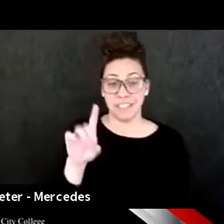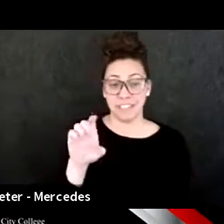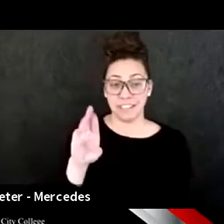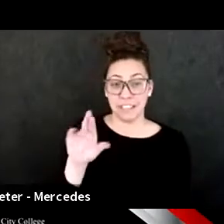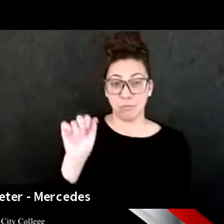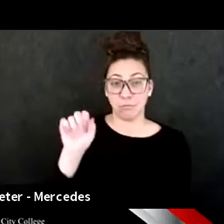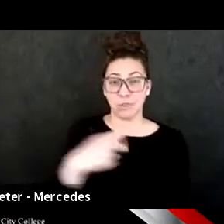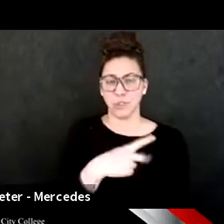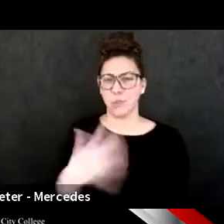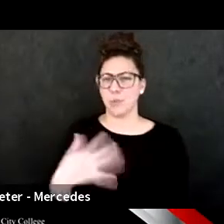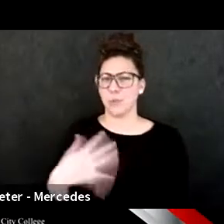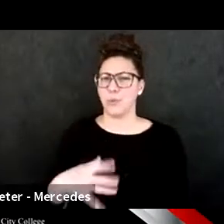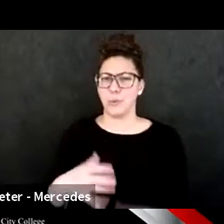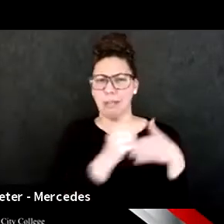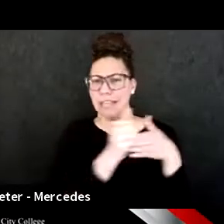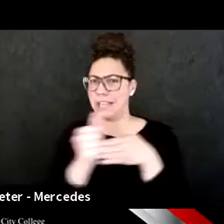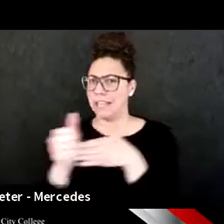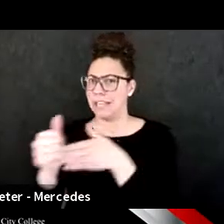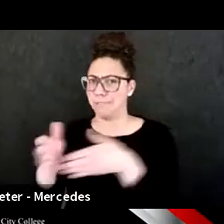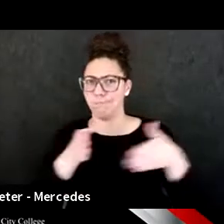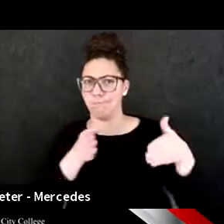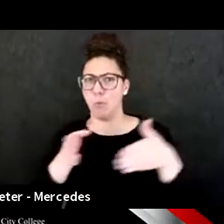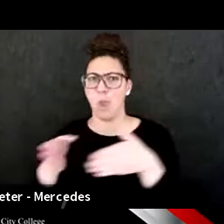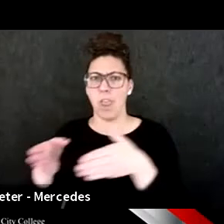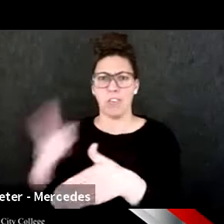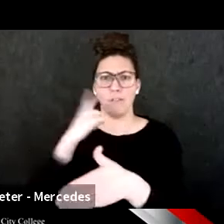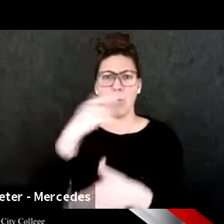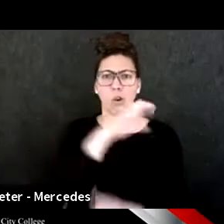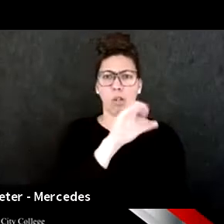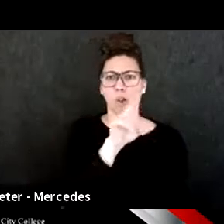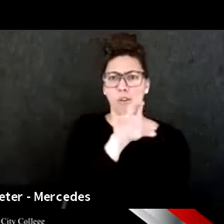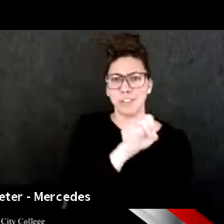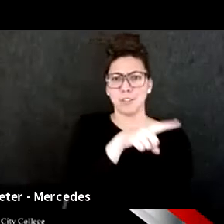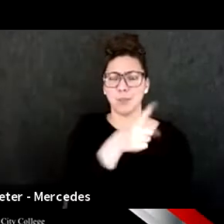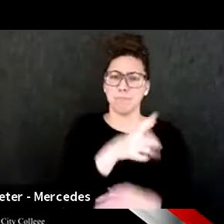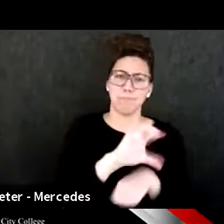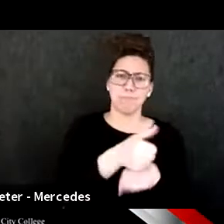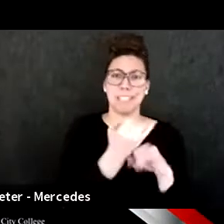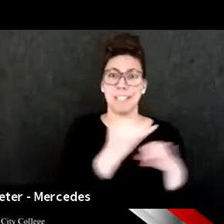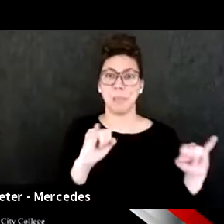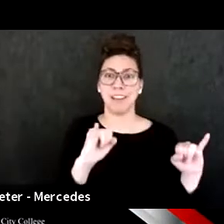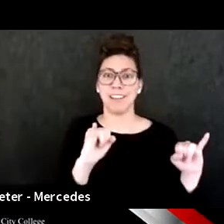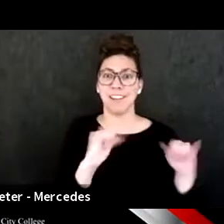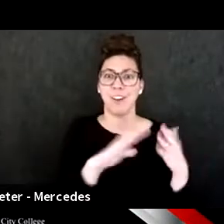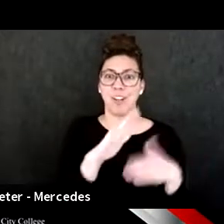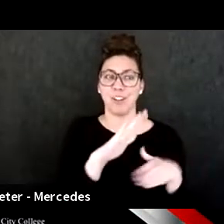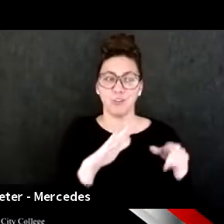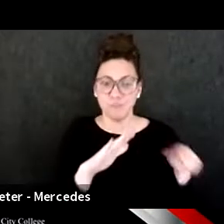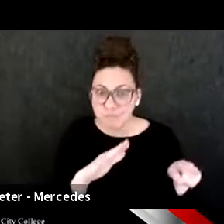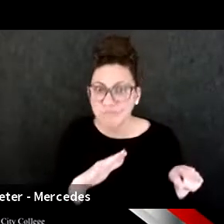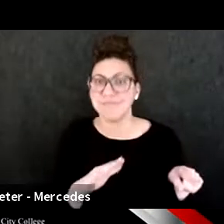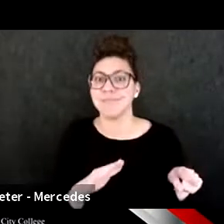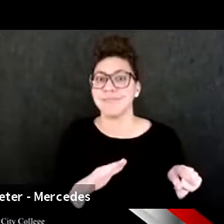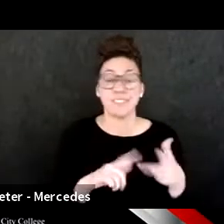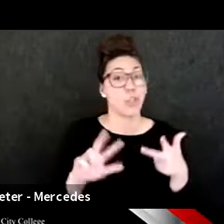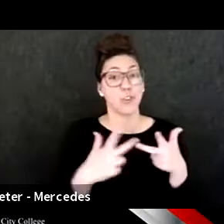leading the way for the Clovis Community College to become a independently accredited college, making it the third